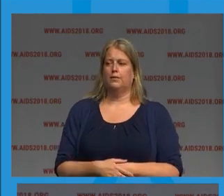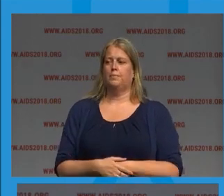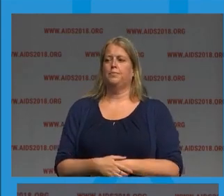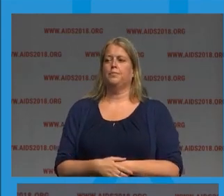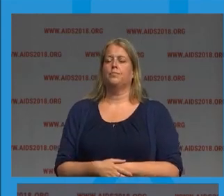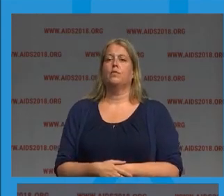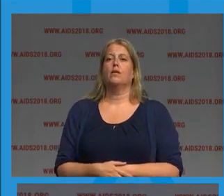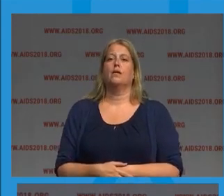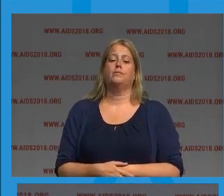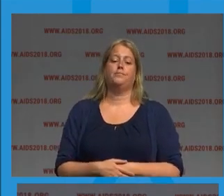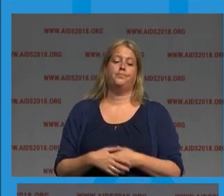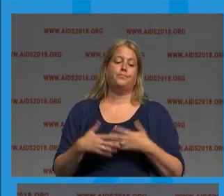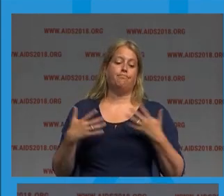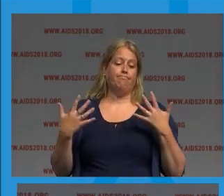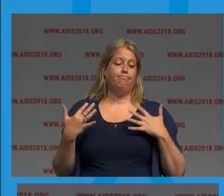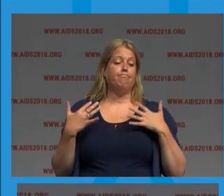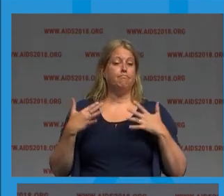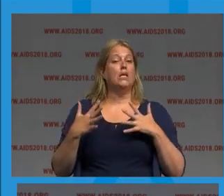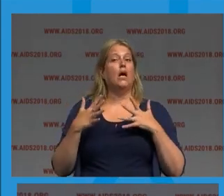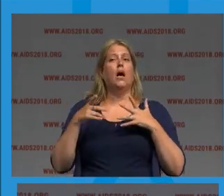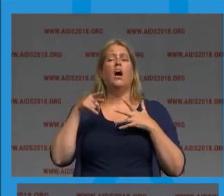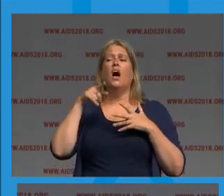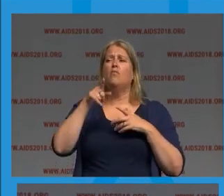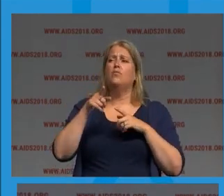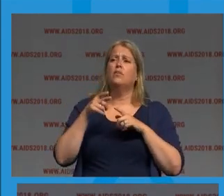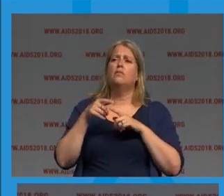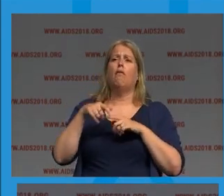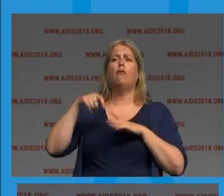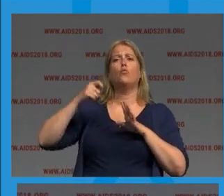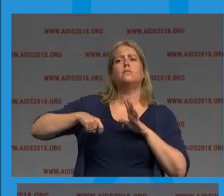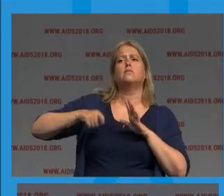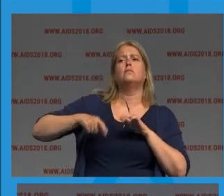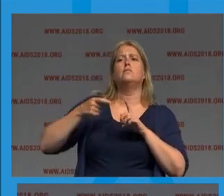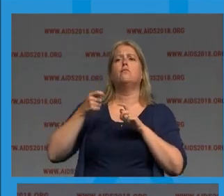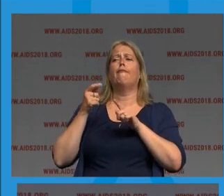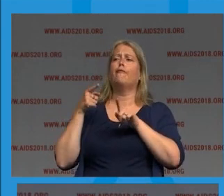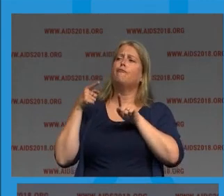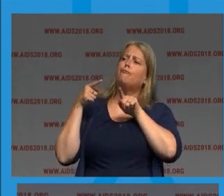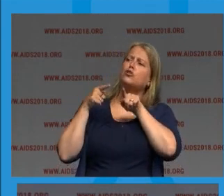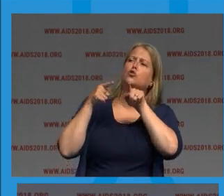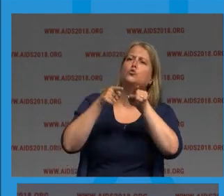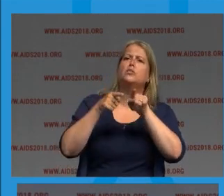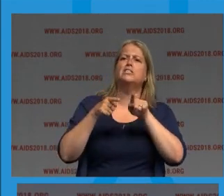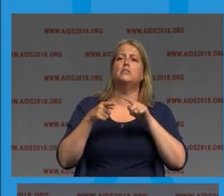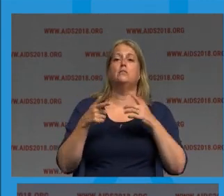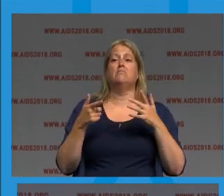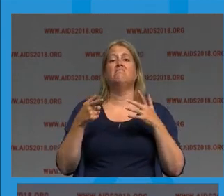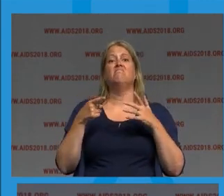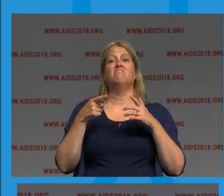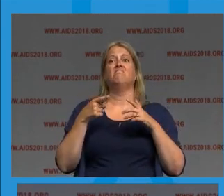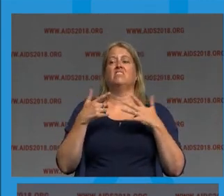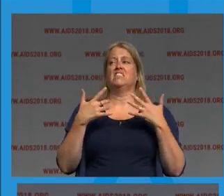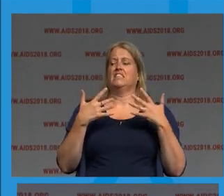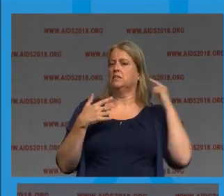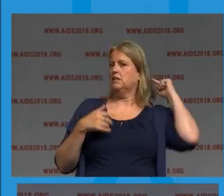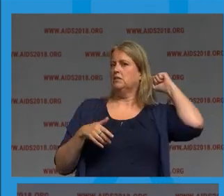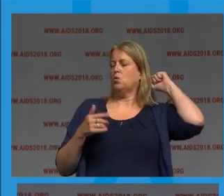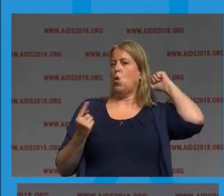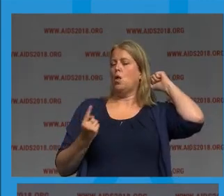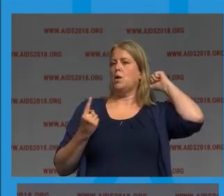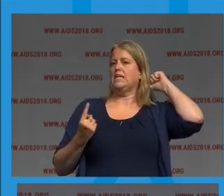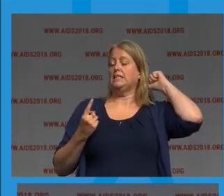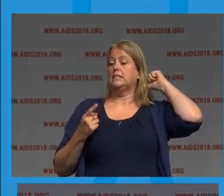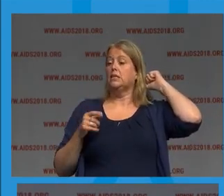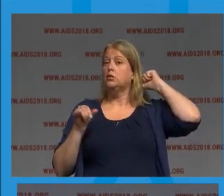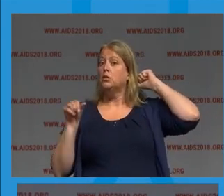There's the constant threat of prosecution, where it's used as a tool for abuse or control. The worst thing that you can do for a person living